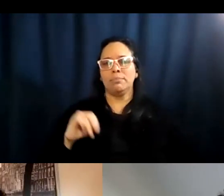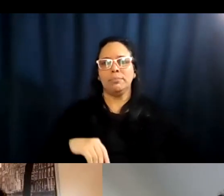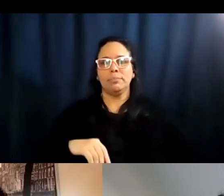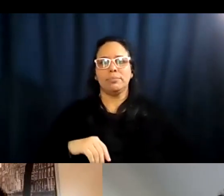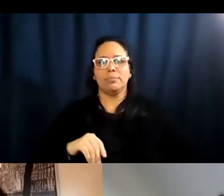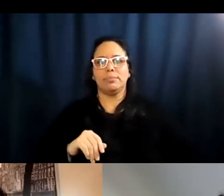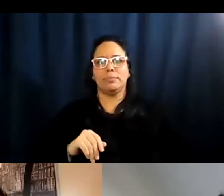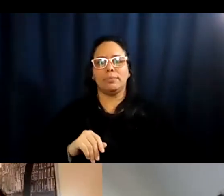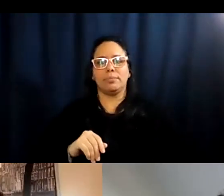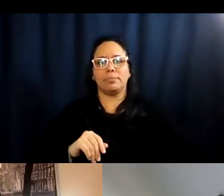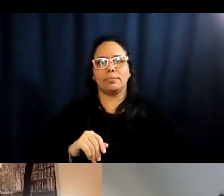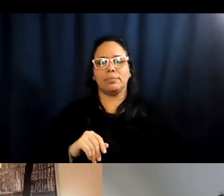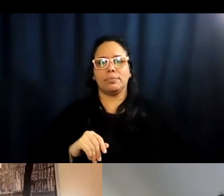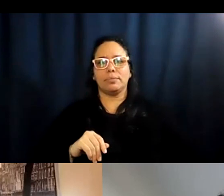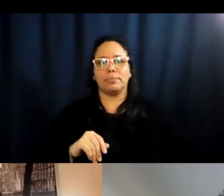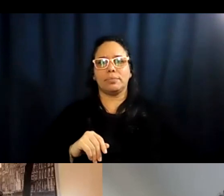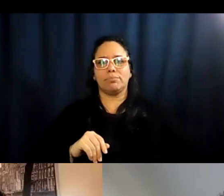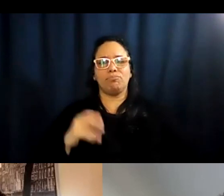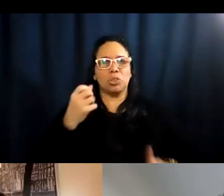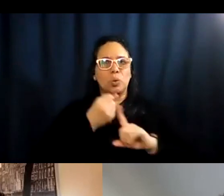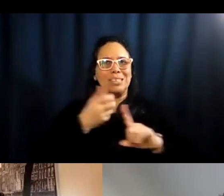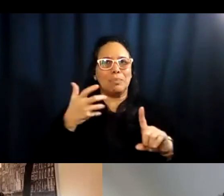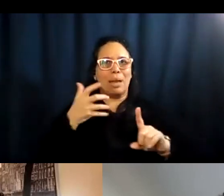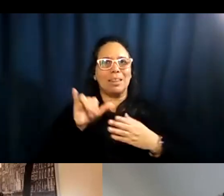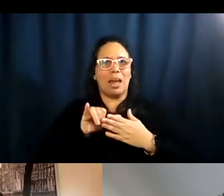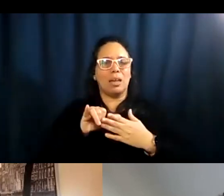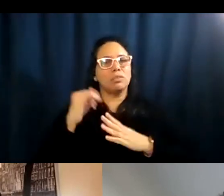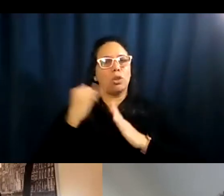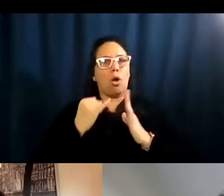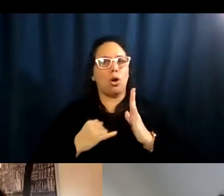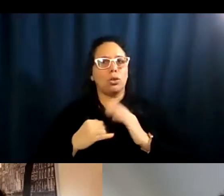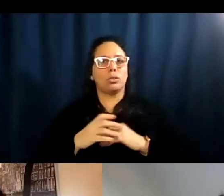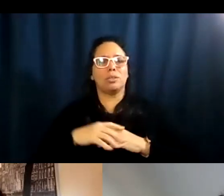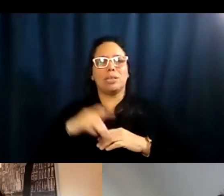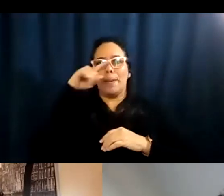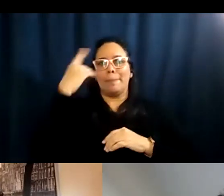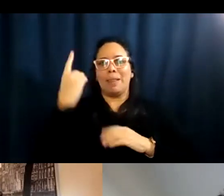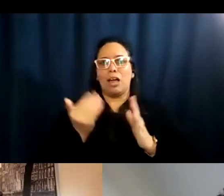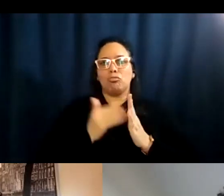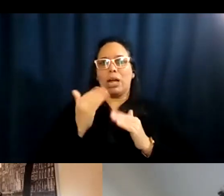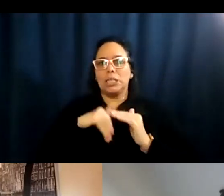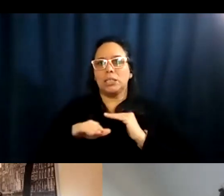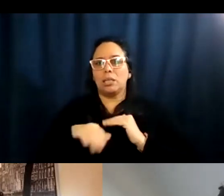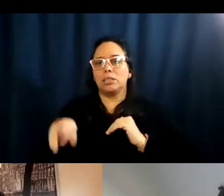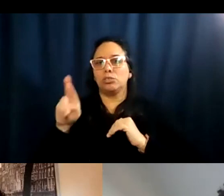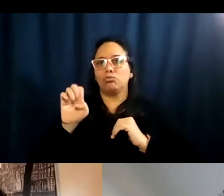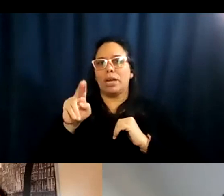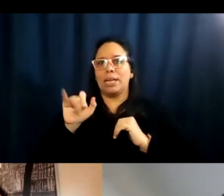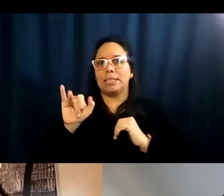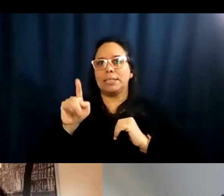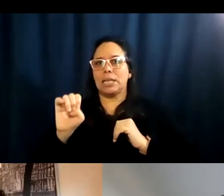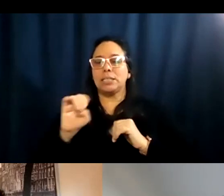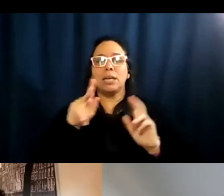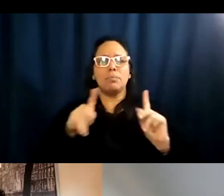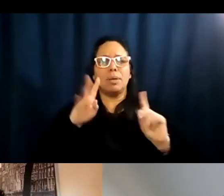even to expand it to like the arts and, you know, the Black Renaissance, is people creating on their own terms, you know, not necessarily